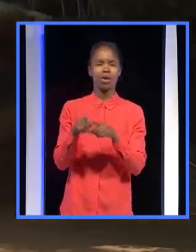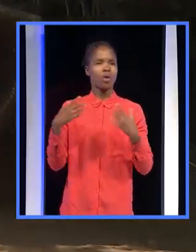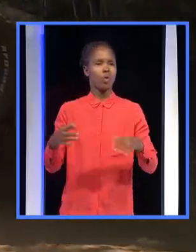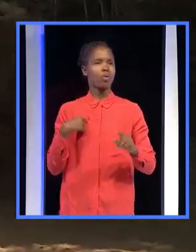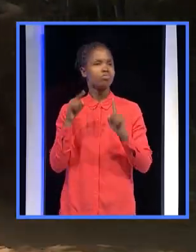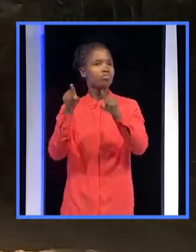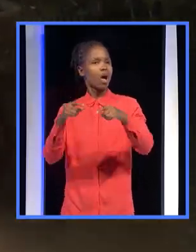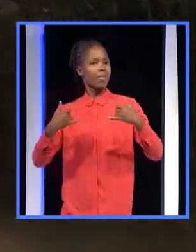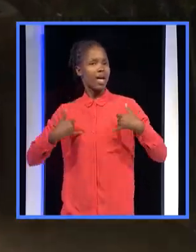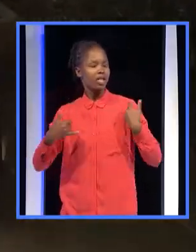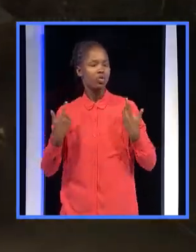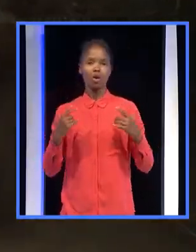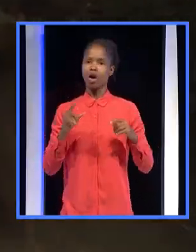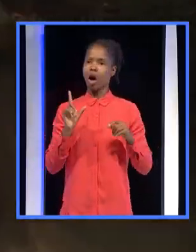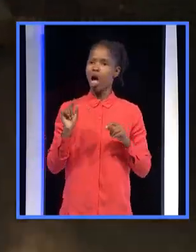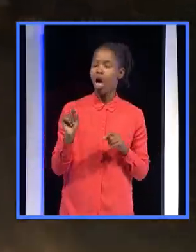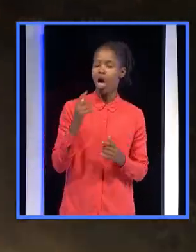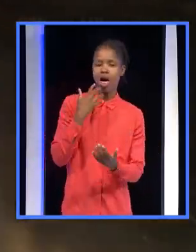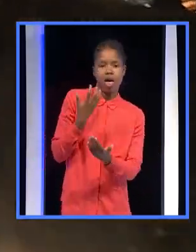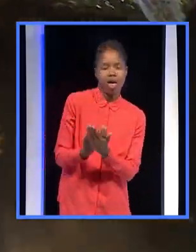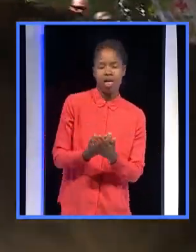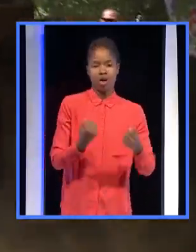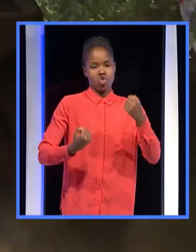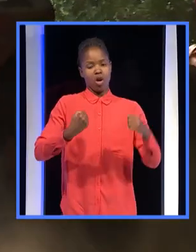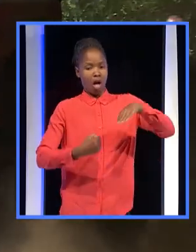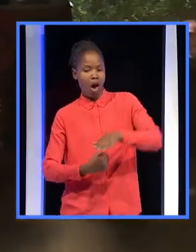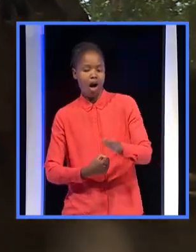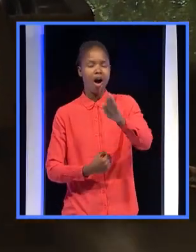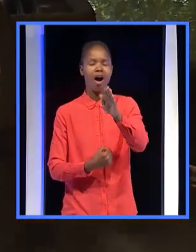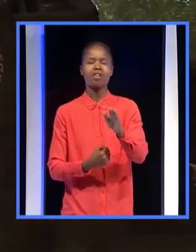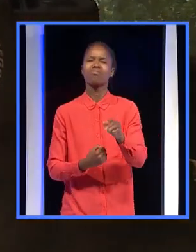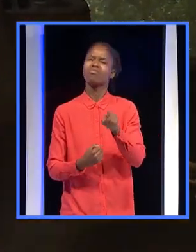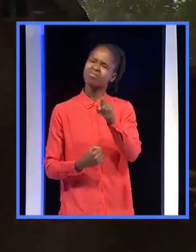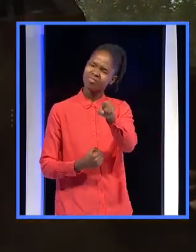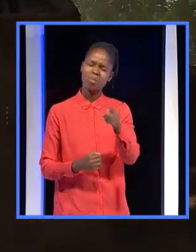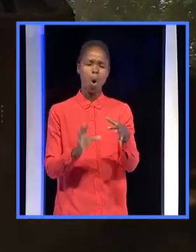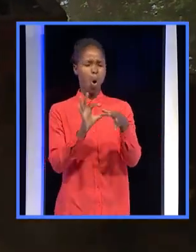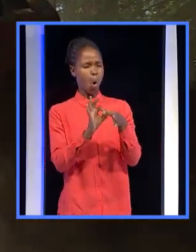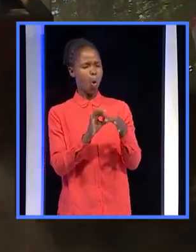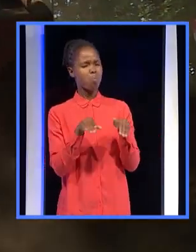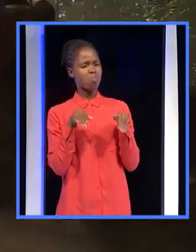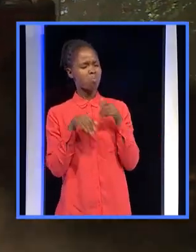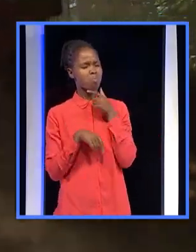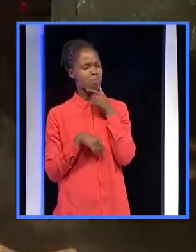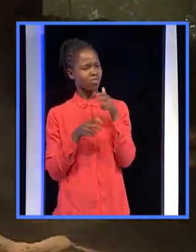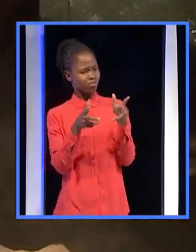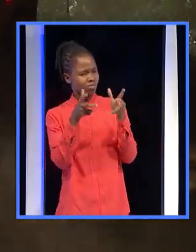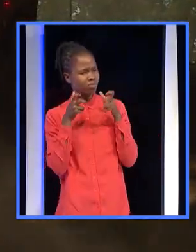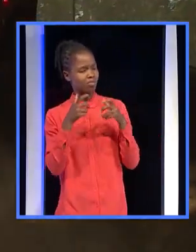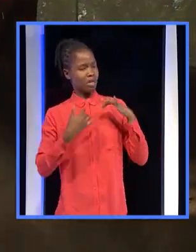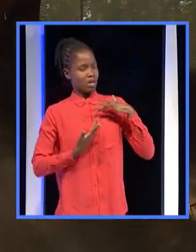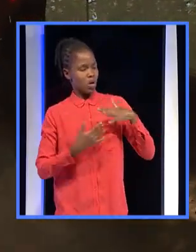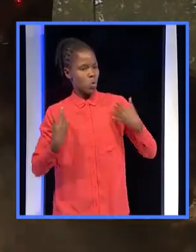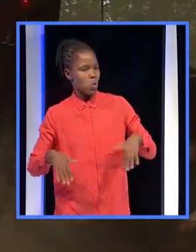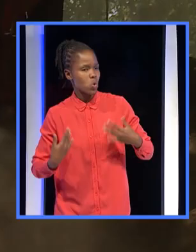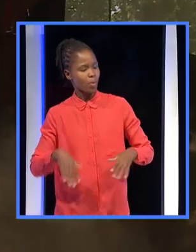out here and we've seen you in action, I'm genuinely impressed. What can someone sitting at home take away from this